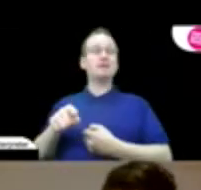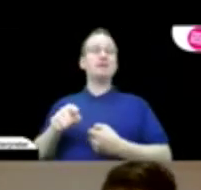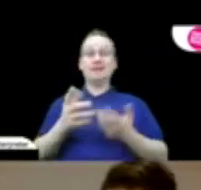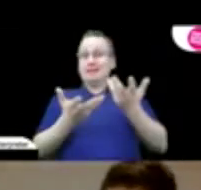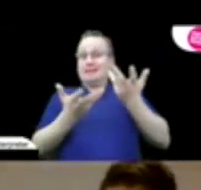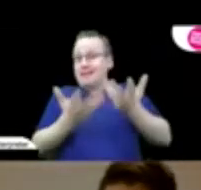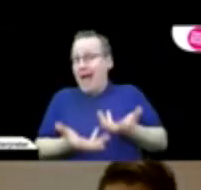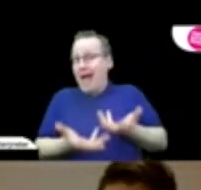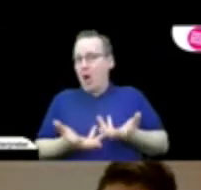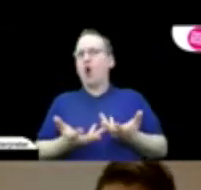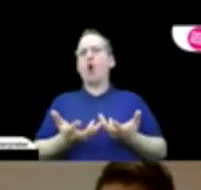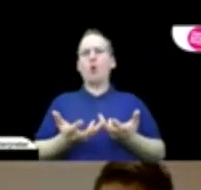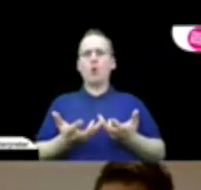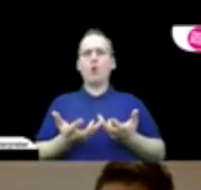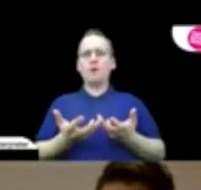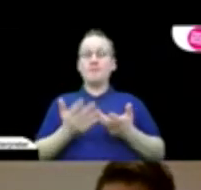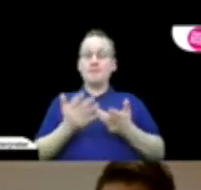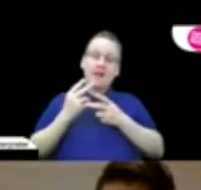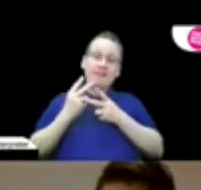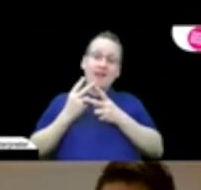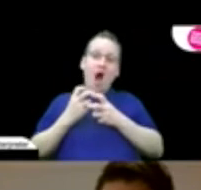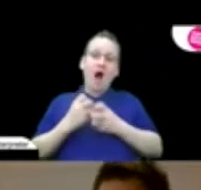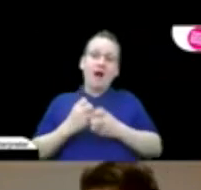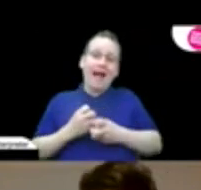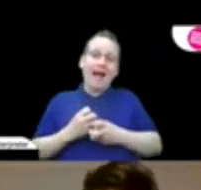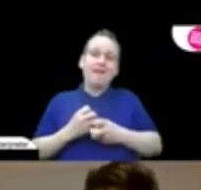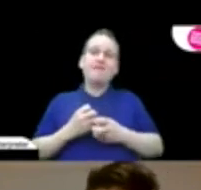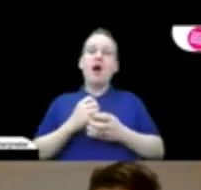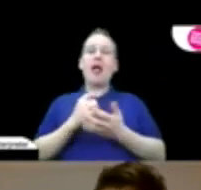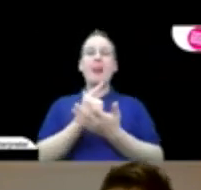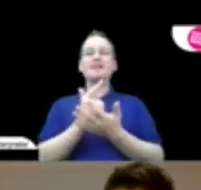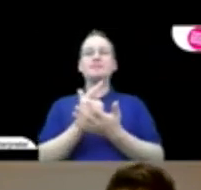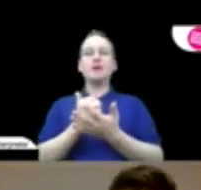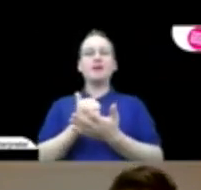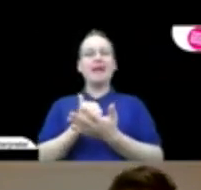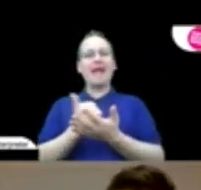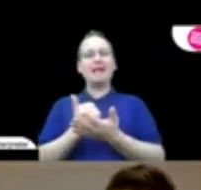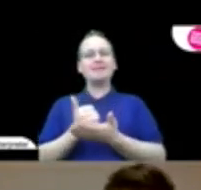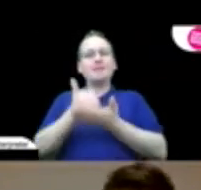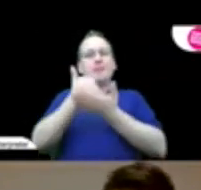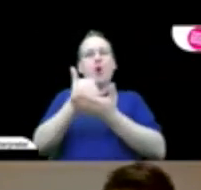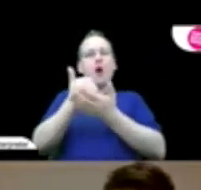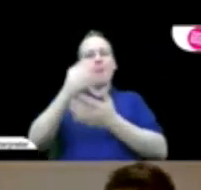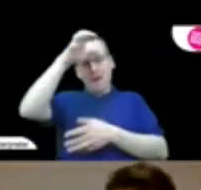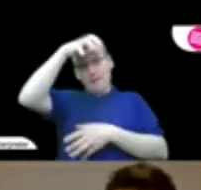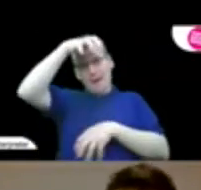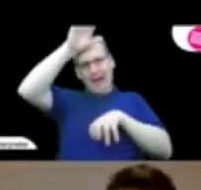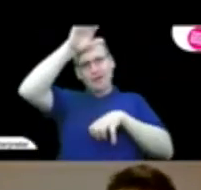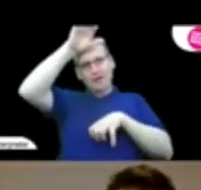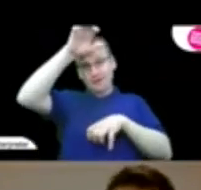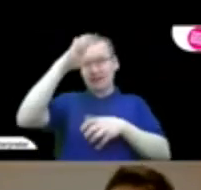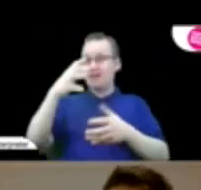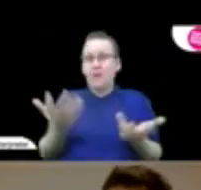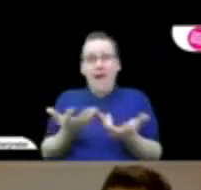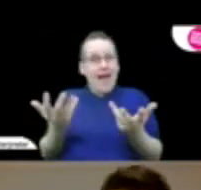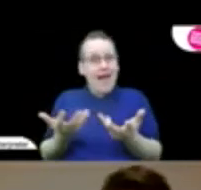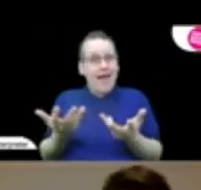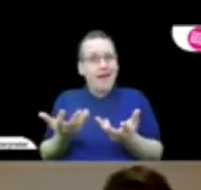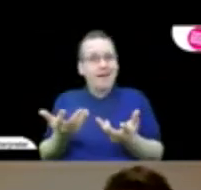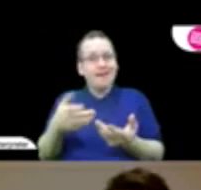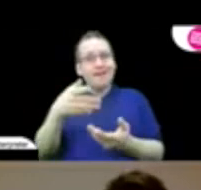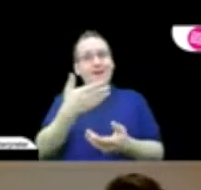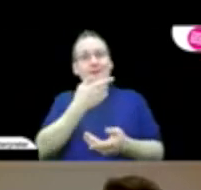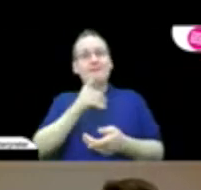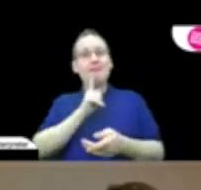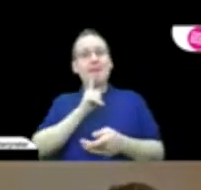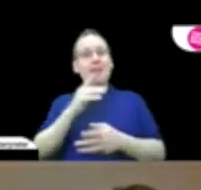nowadays, the archive for lesbian and gay support, the miners, is held in the People's History Museum. And